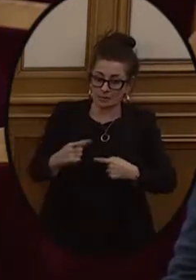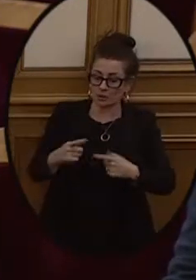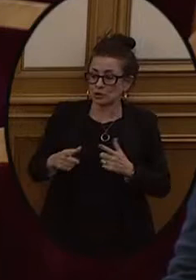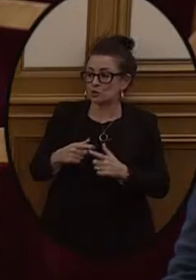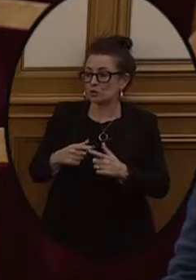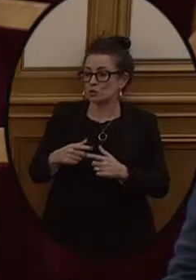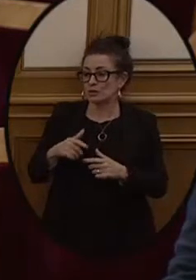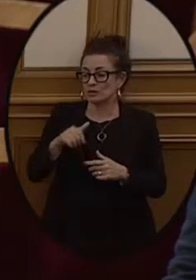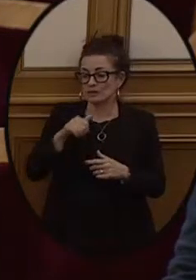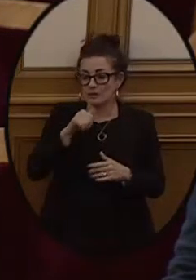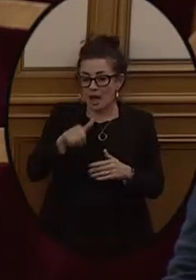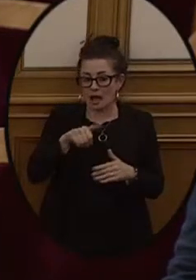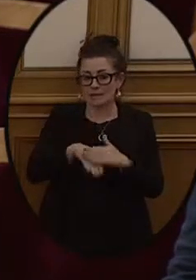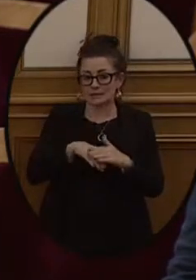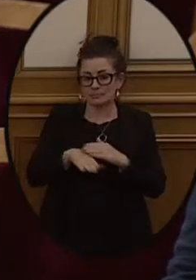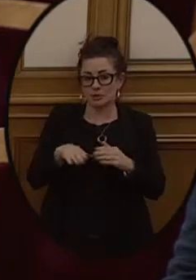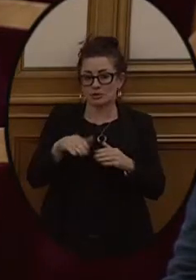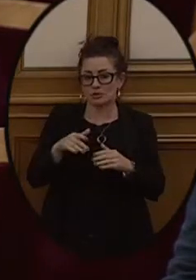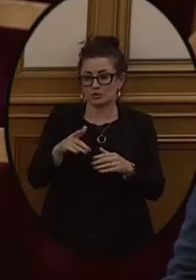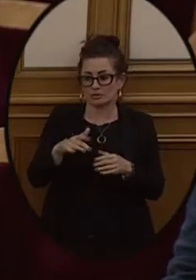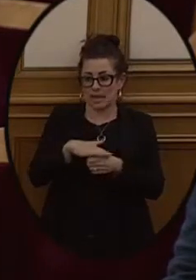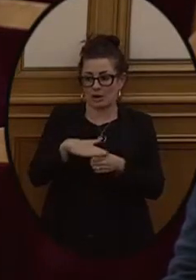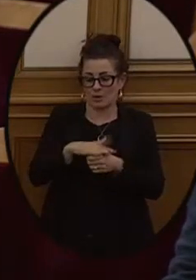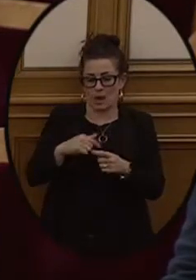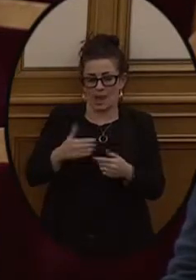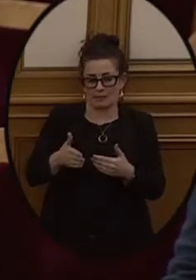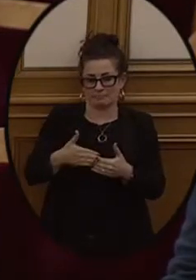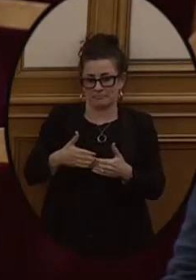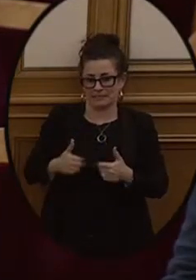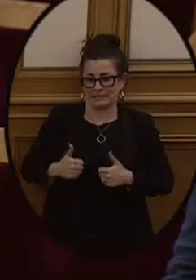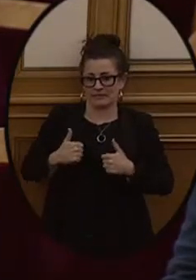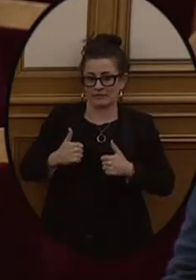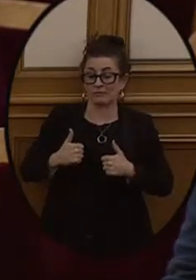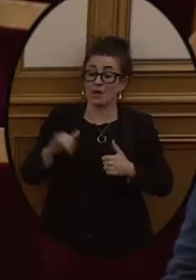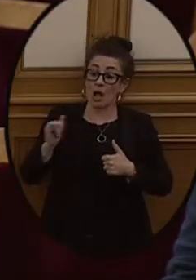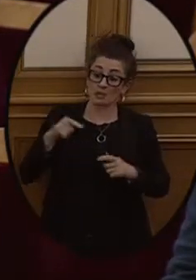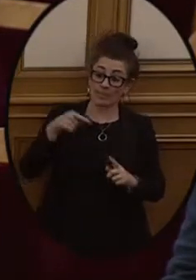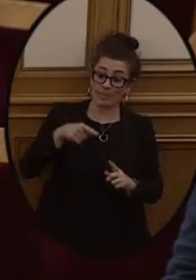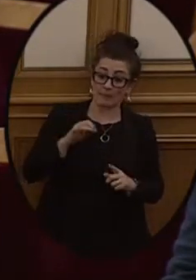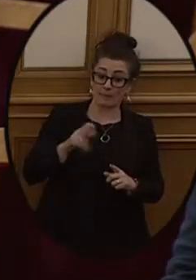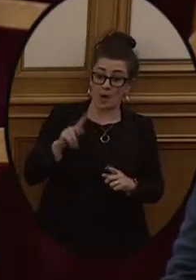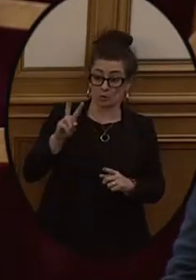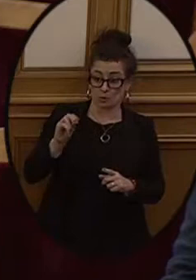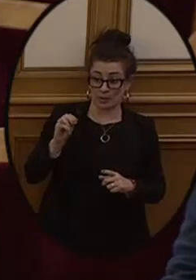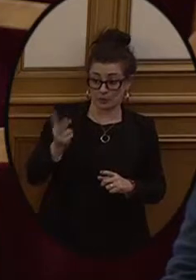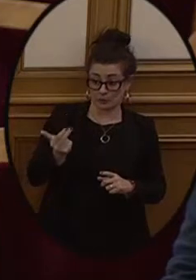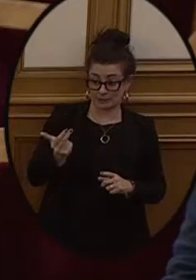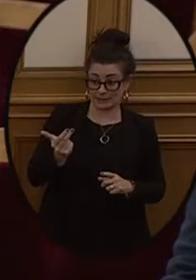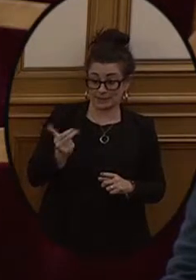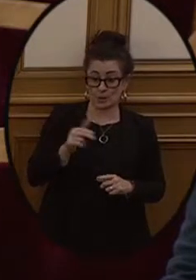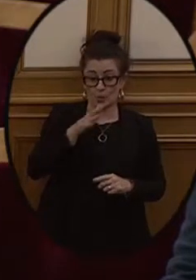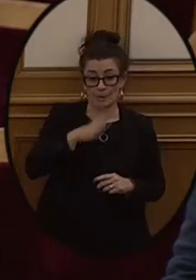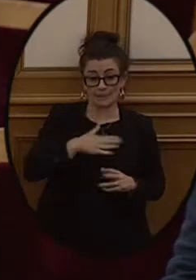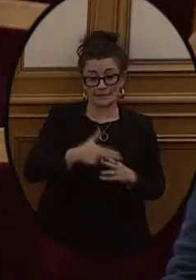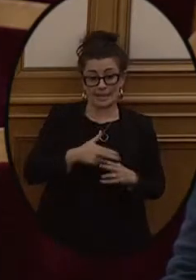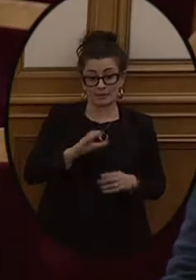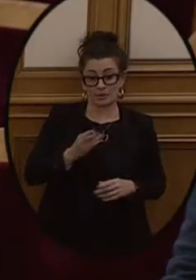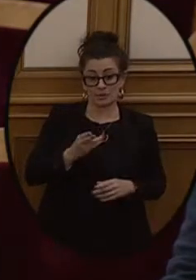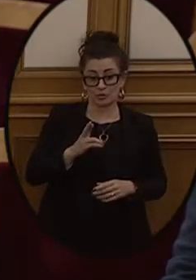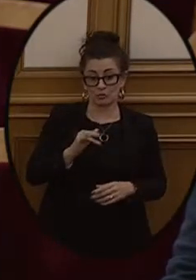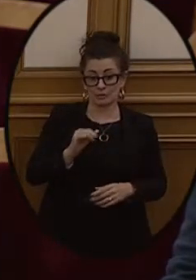the non-accessible entrance where I live near. Also, that park in 2013, a woman named Christine at